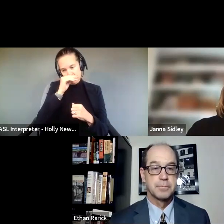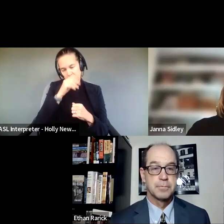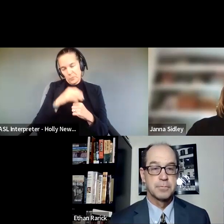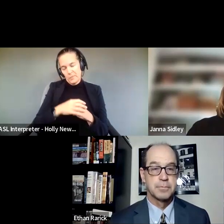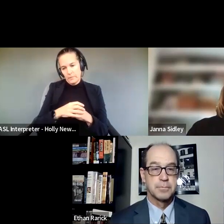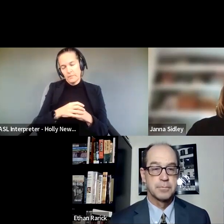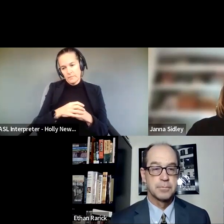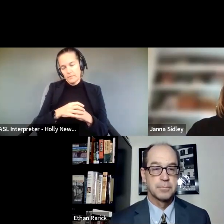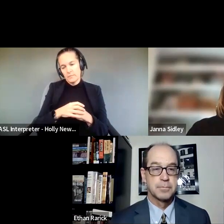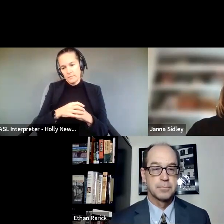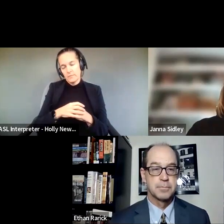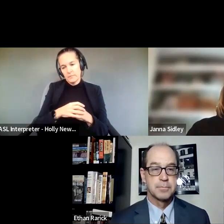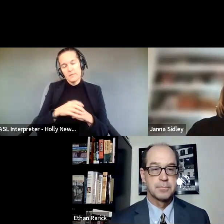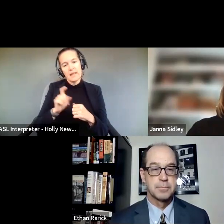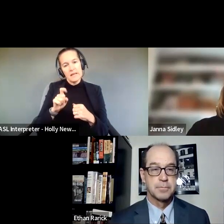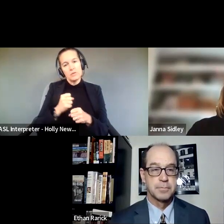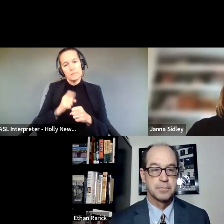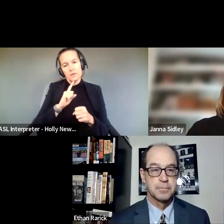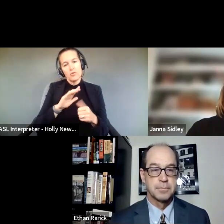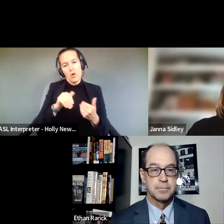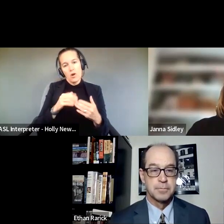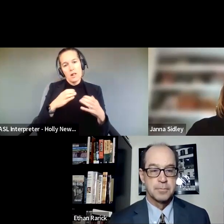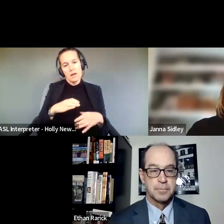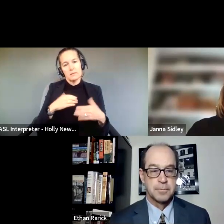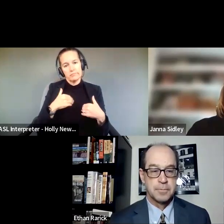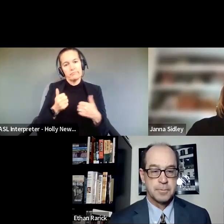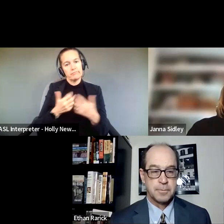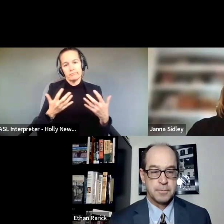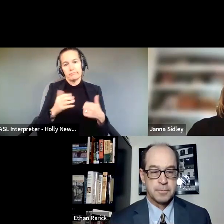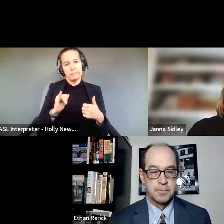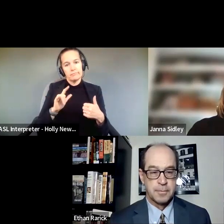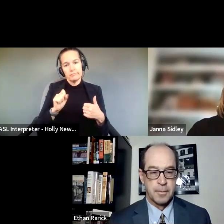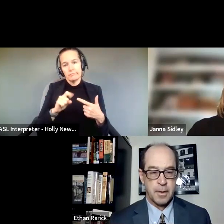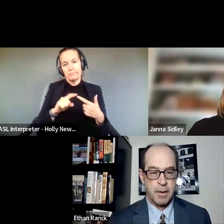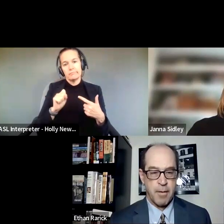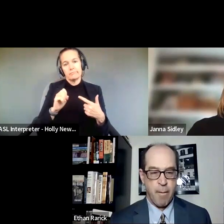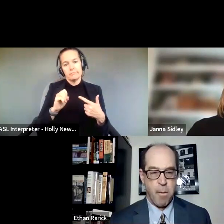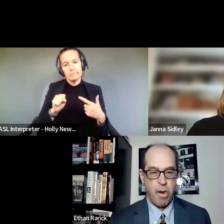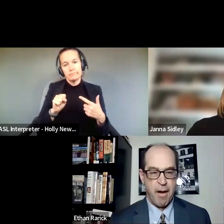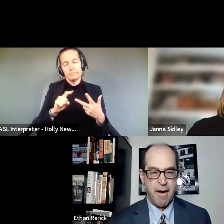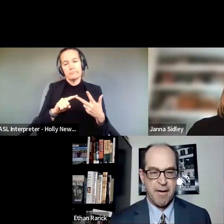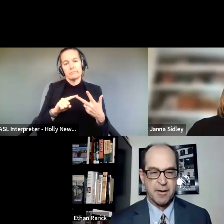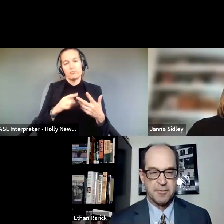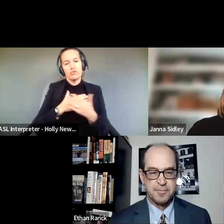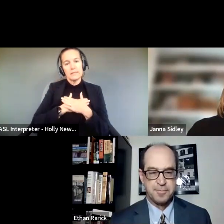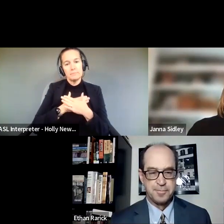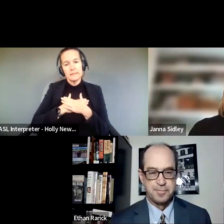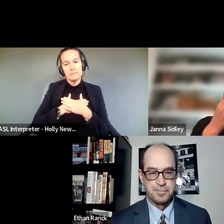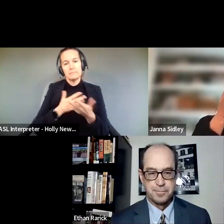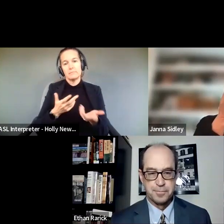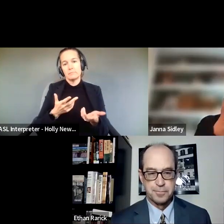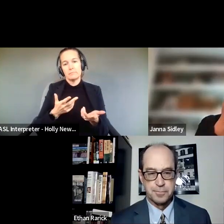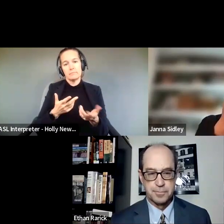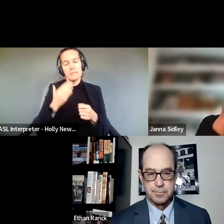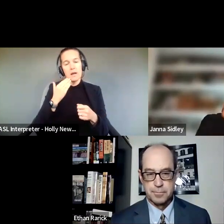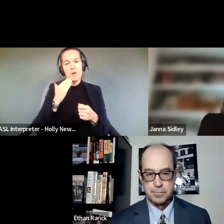all their clients have everything they need, whether it's ILS, SOS, even respite. I